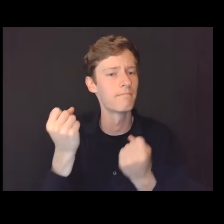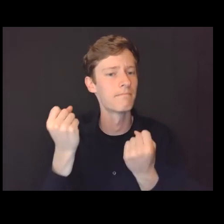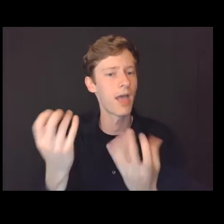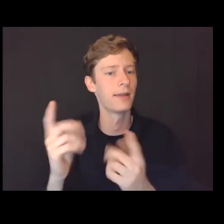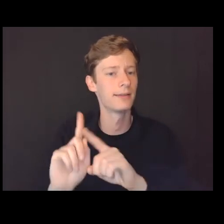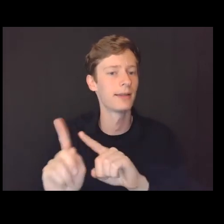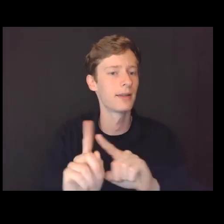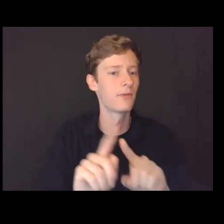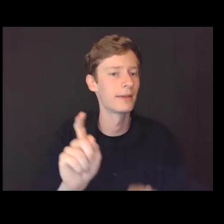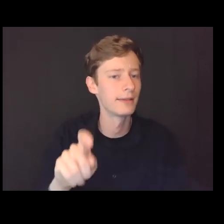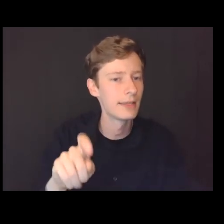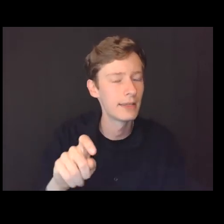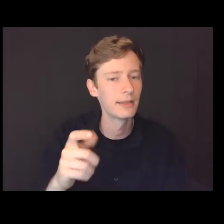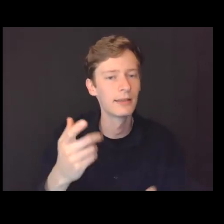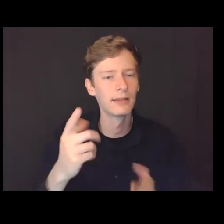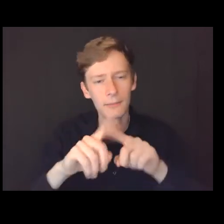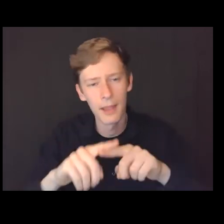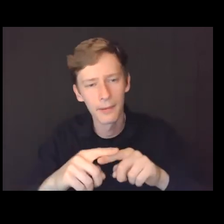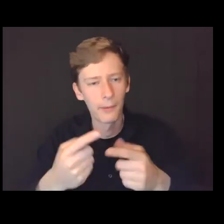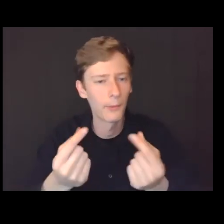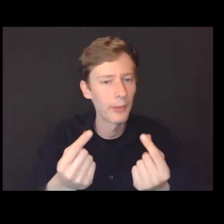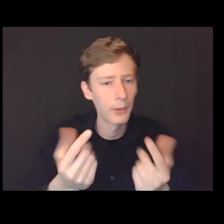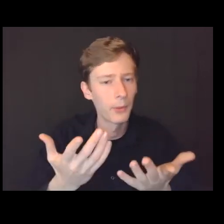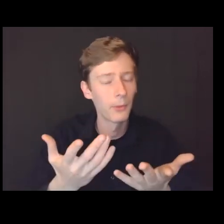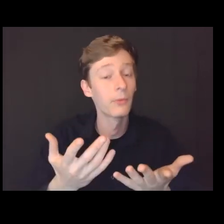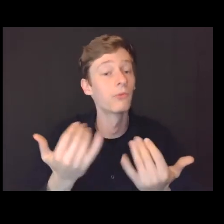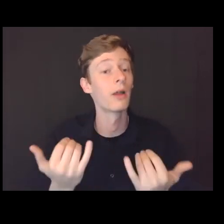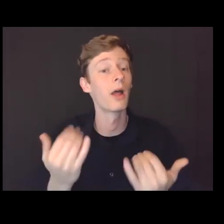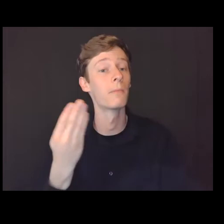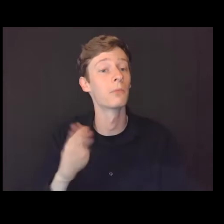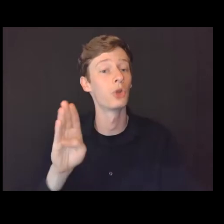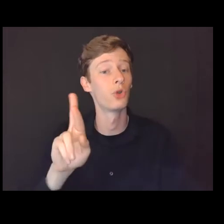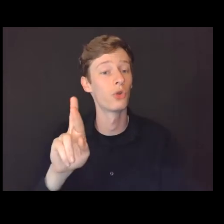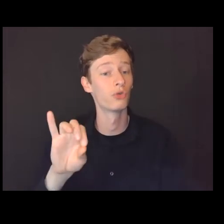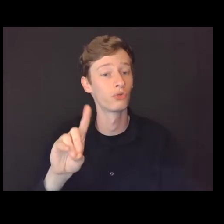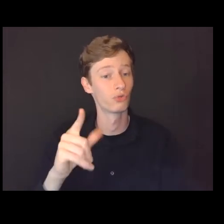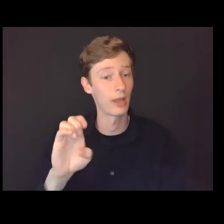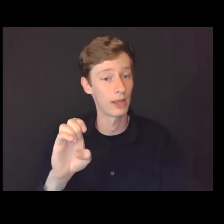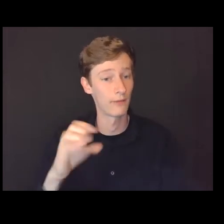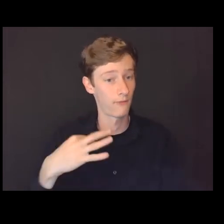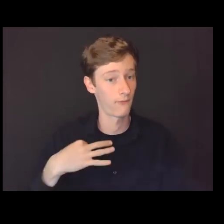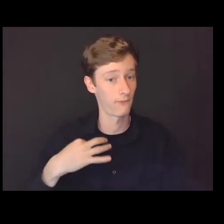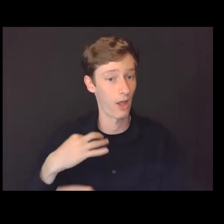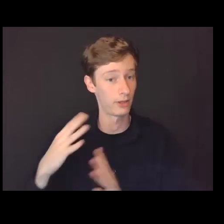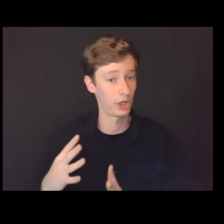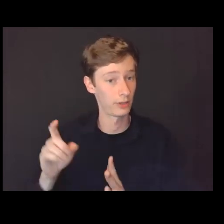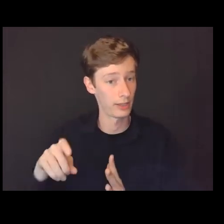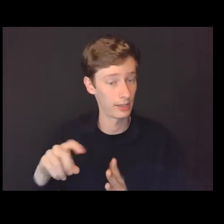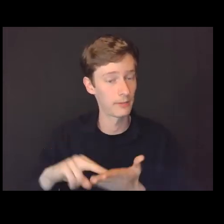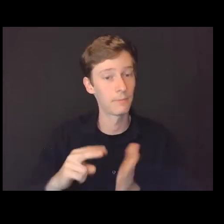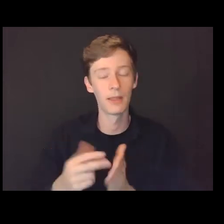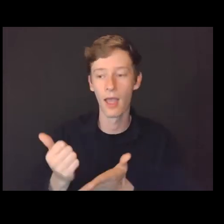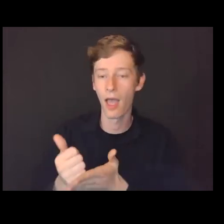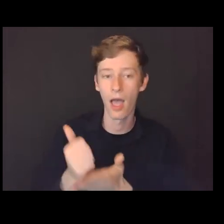what those specific abortion funds do, right? So right now, some of Blue Ridge Abortion Fund's volunteer needs might include assistance with